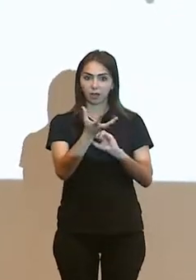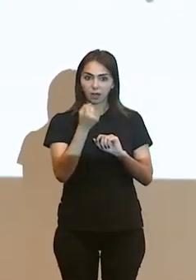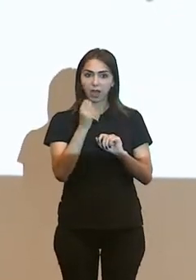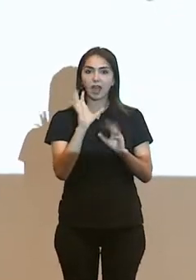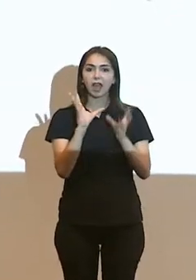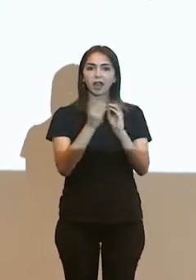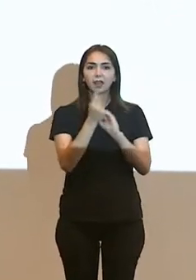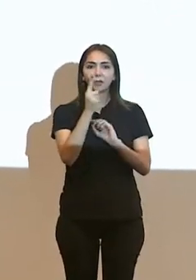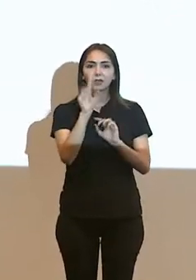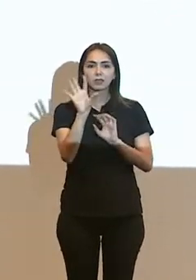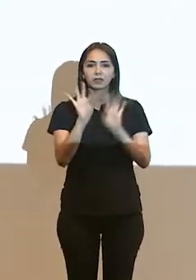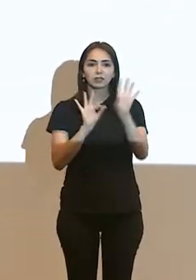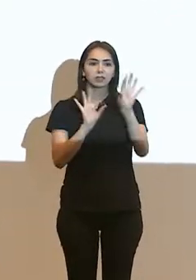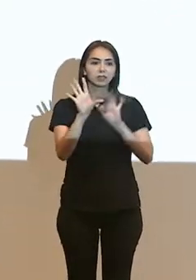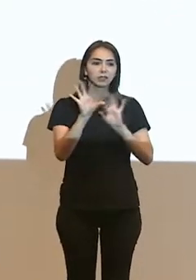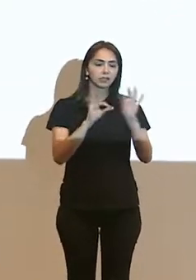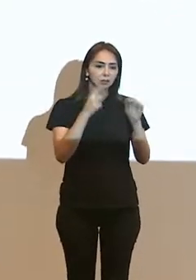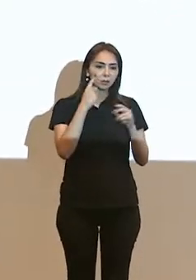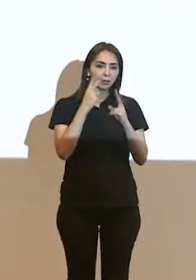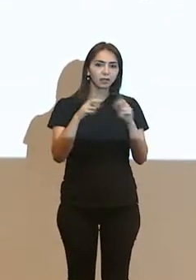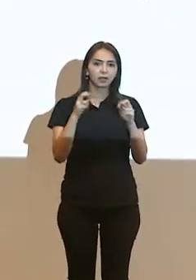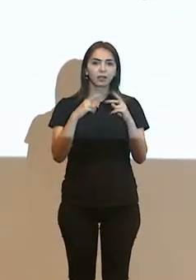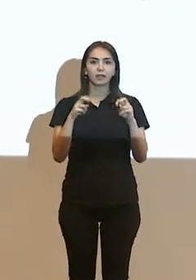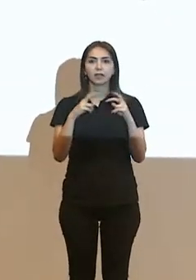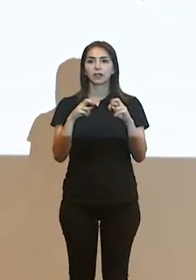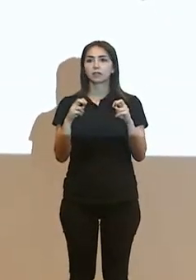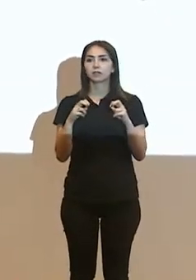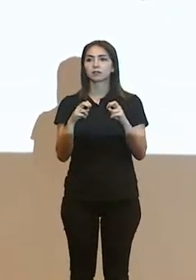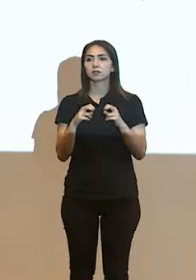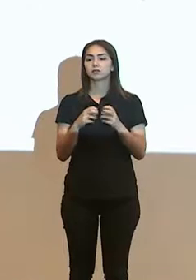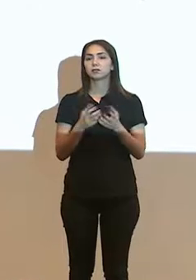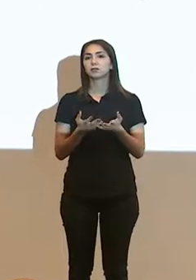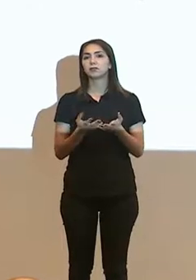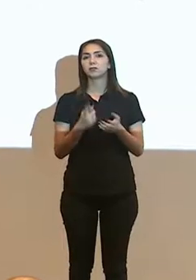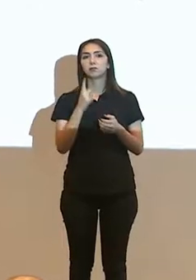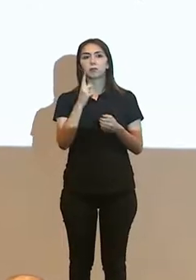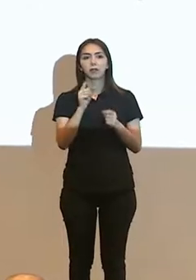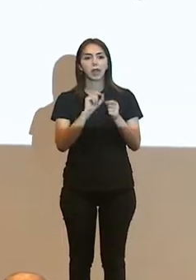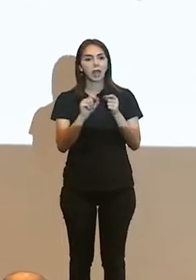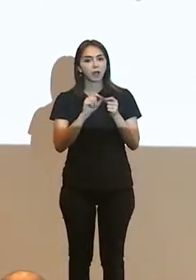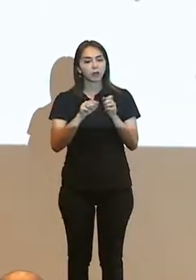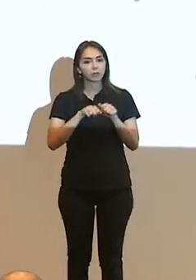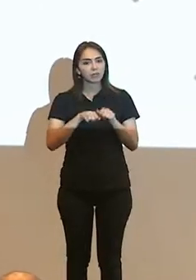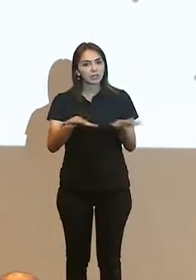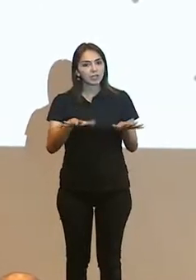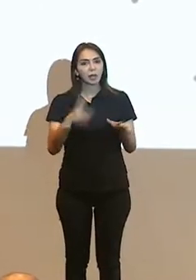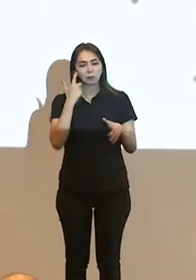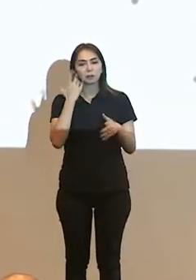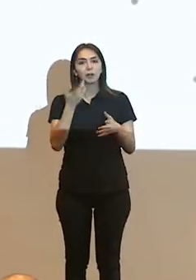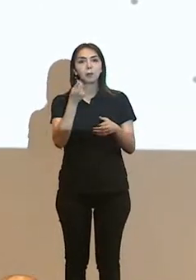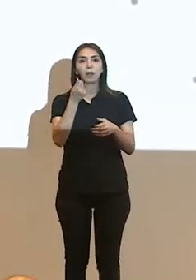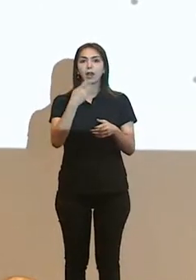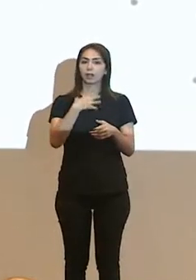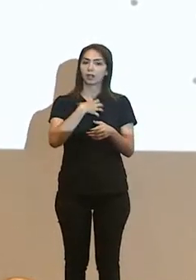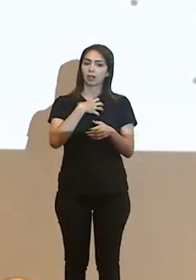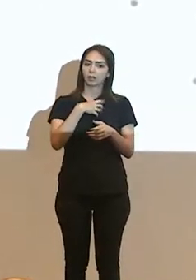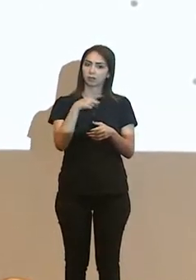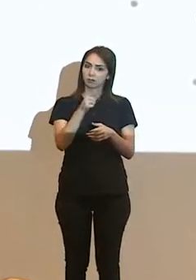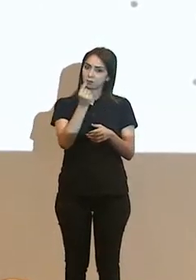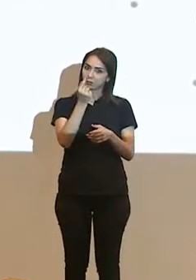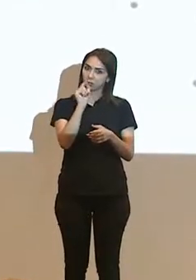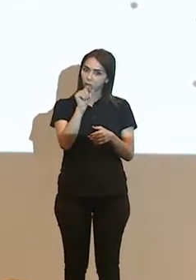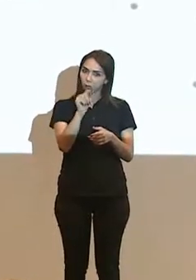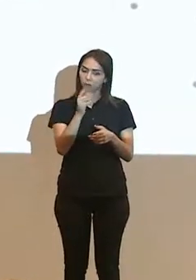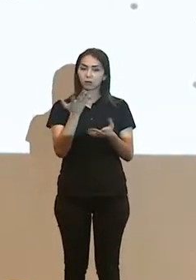so we have these 12 points 12 dots and we take all of them one by